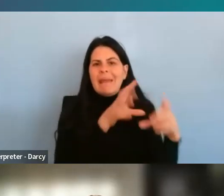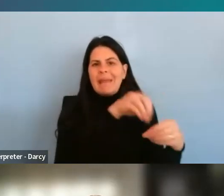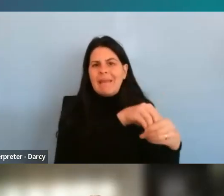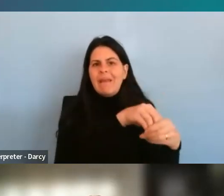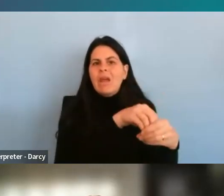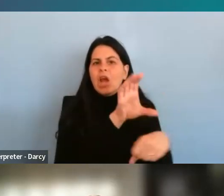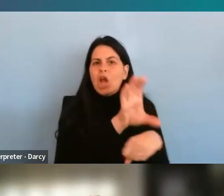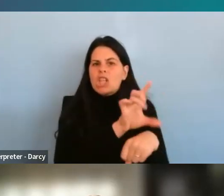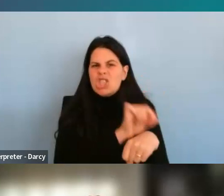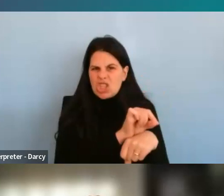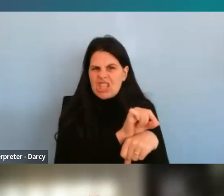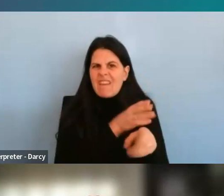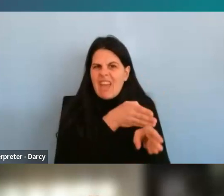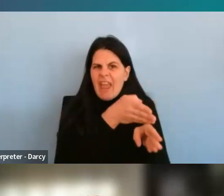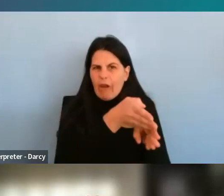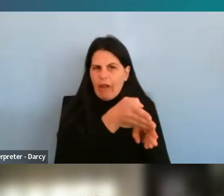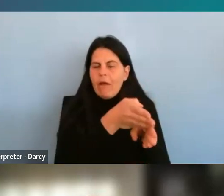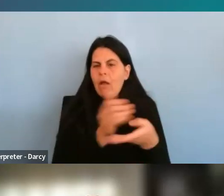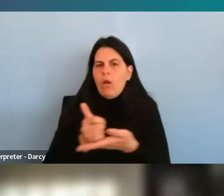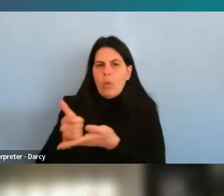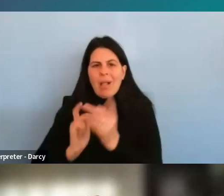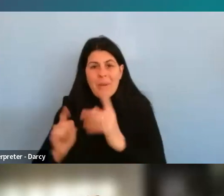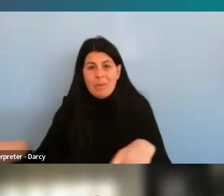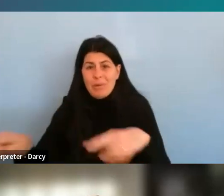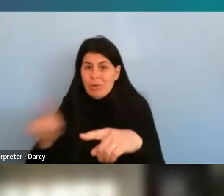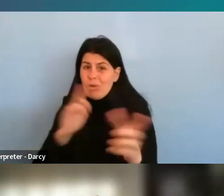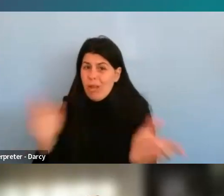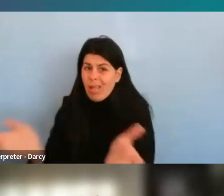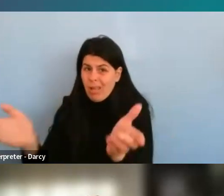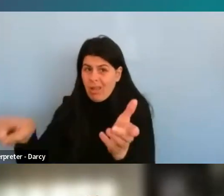to help, you know, folks to really think about